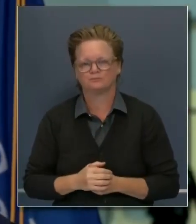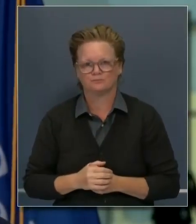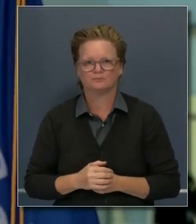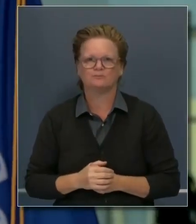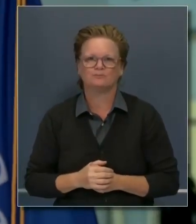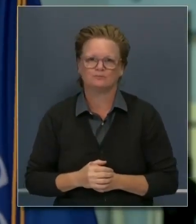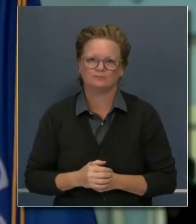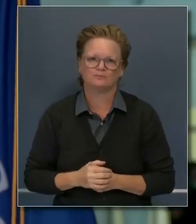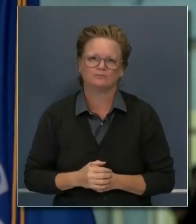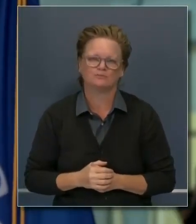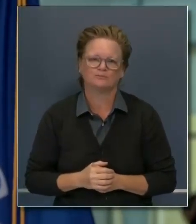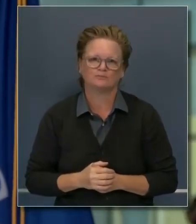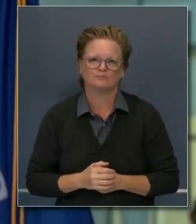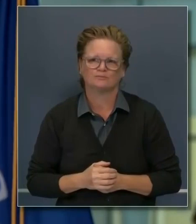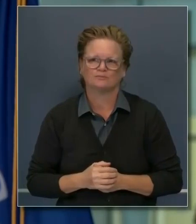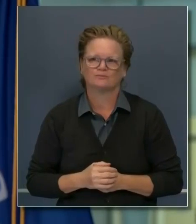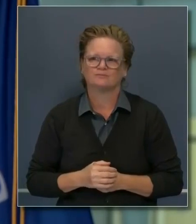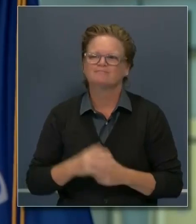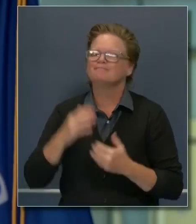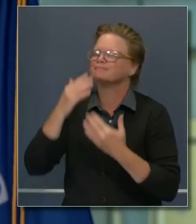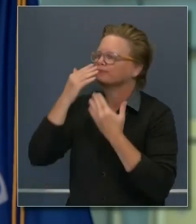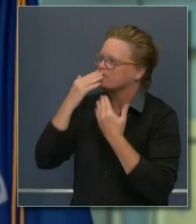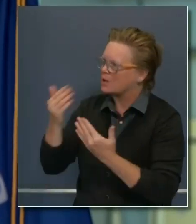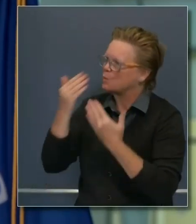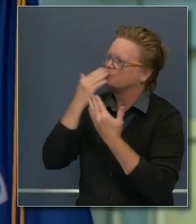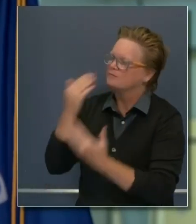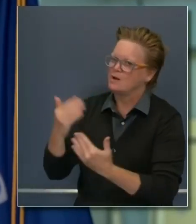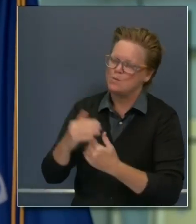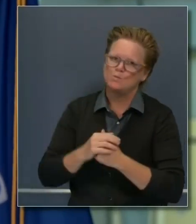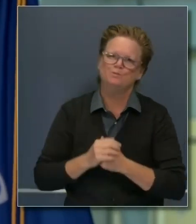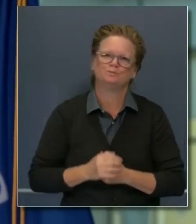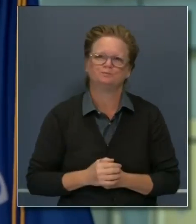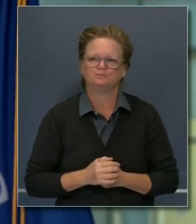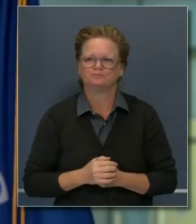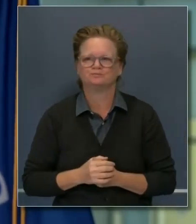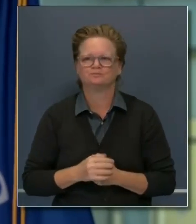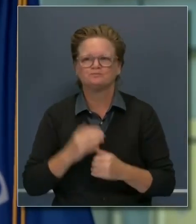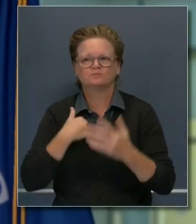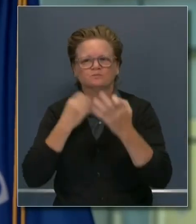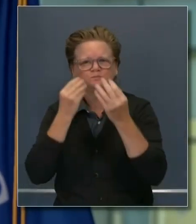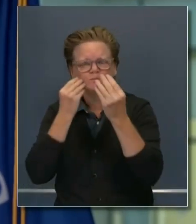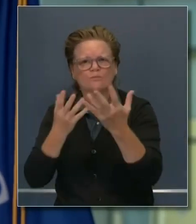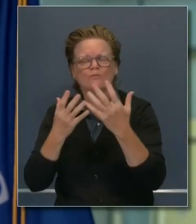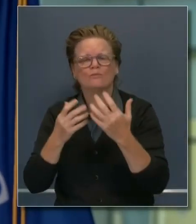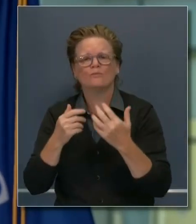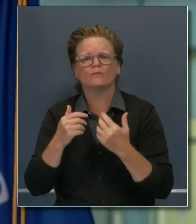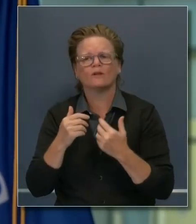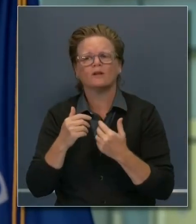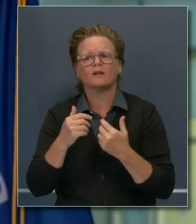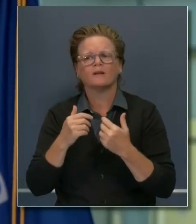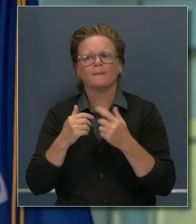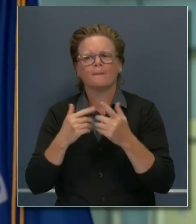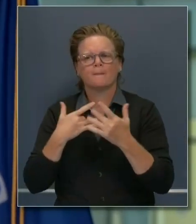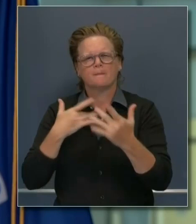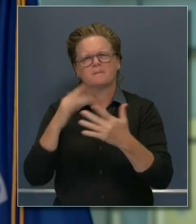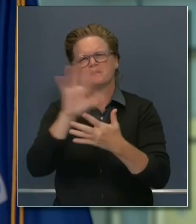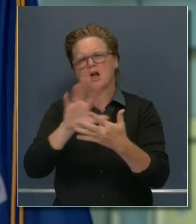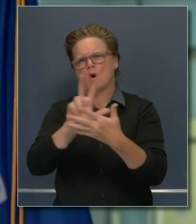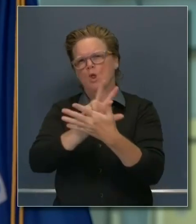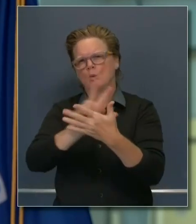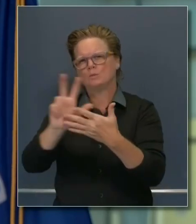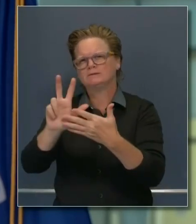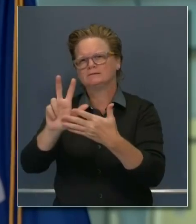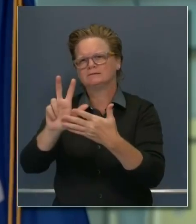Thank you, and thank you, Director. And just as a reminder, there's a three-week timeline that's traditionally been the case for new applications,